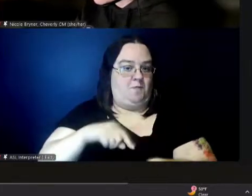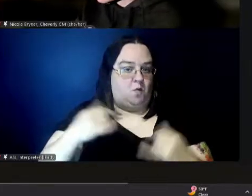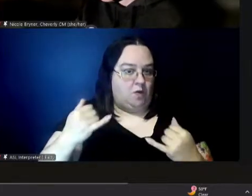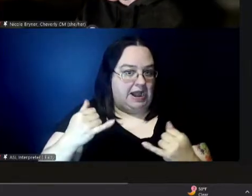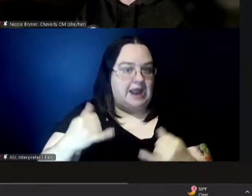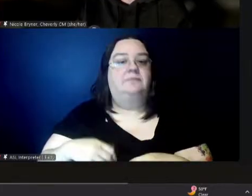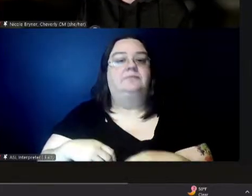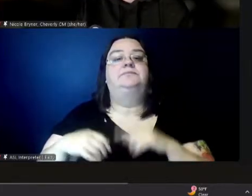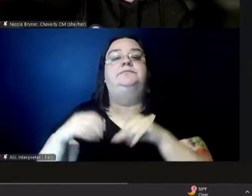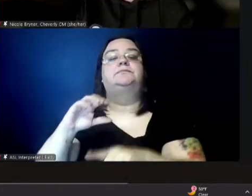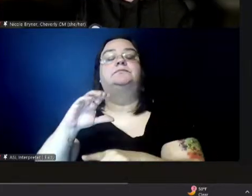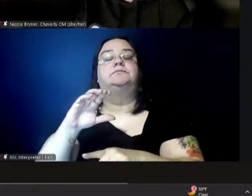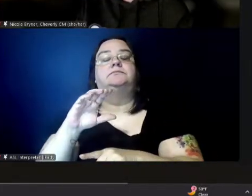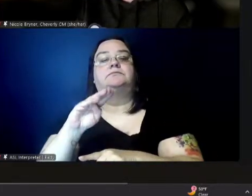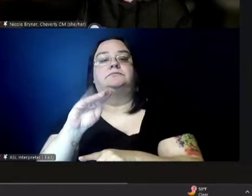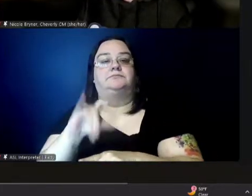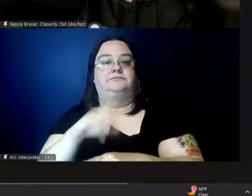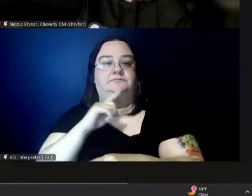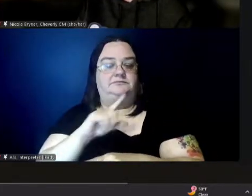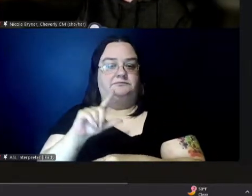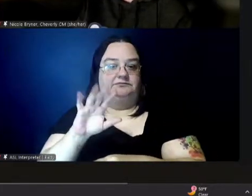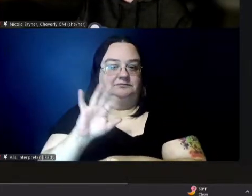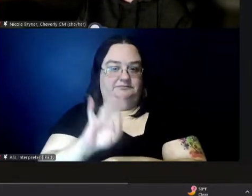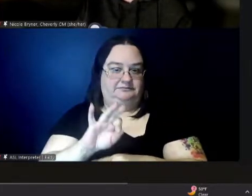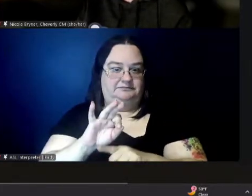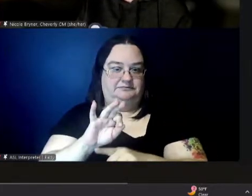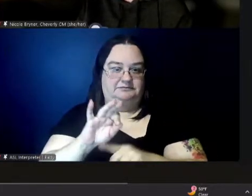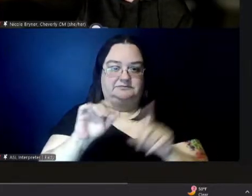2026 is 9/26/26.